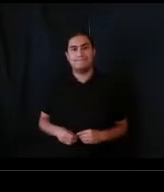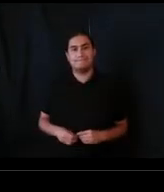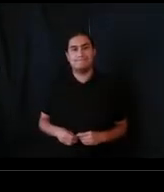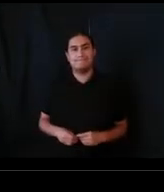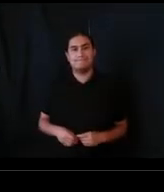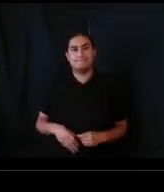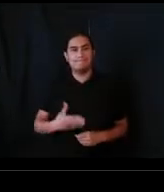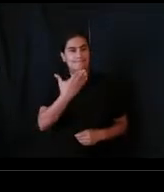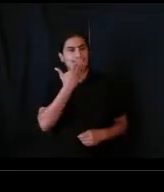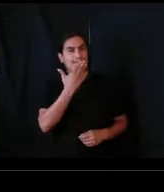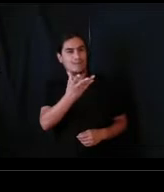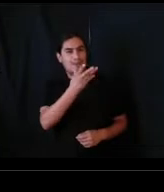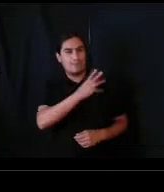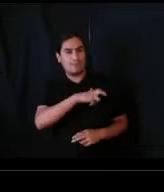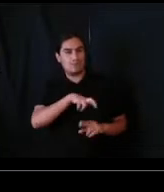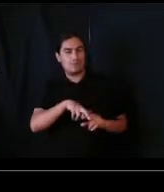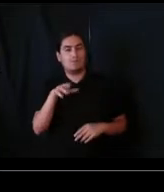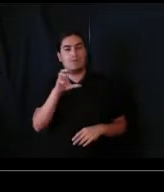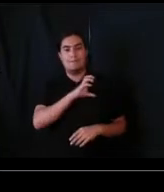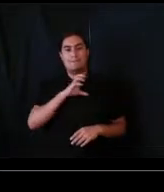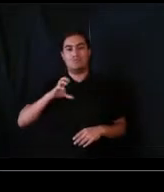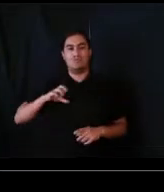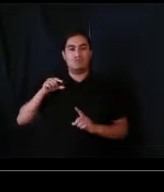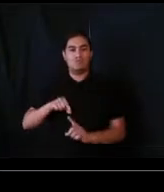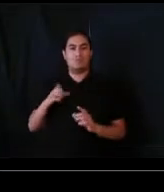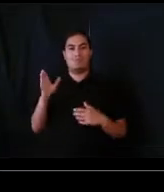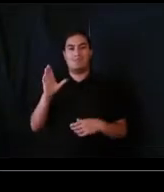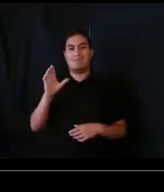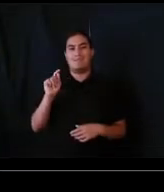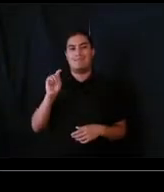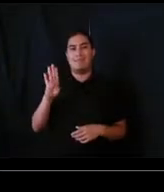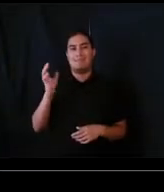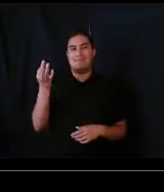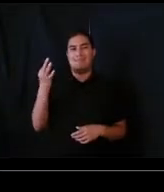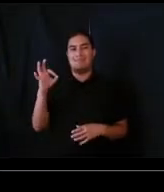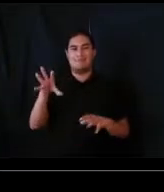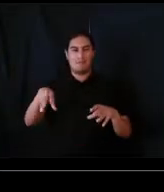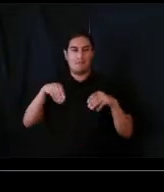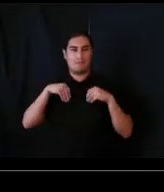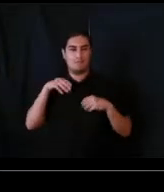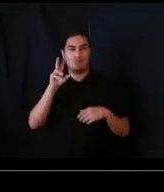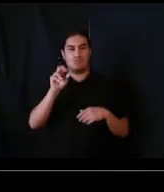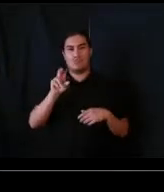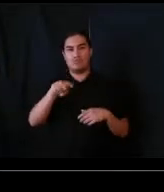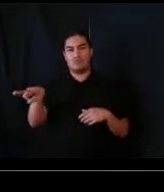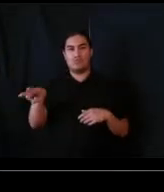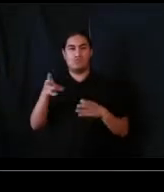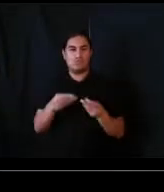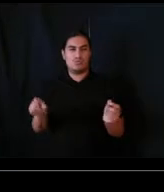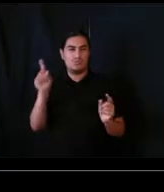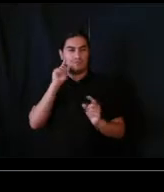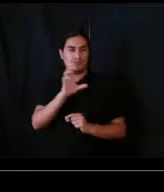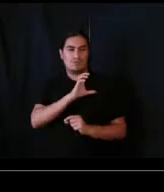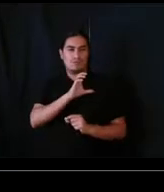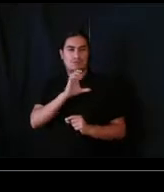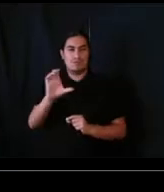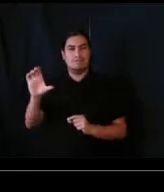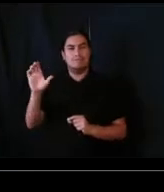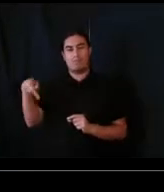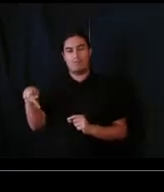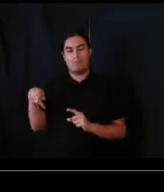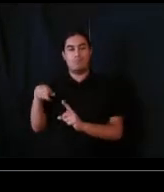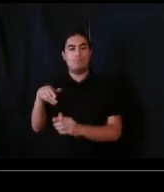thank you madam chair commissioners this is tab 19 to adopt the 2022 solutions for congested corridors program guidelines